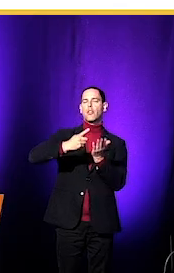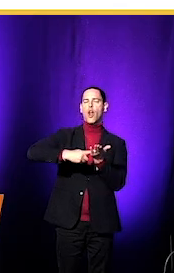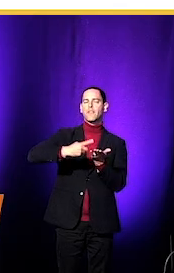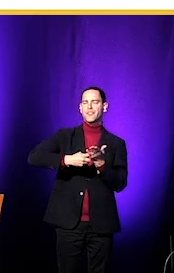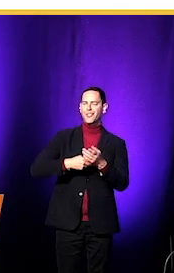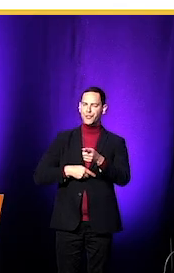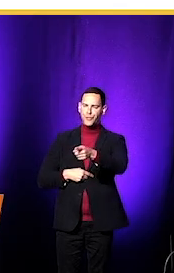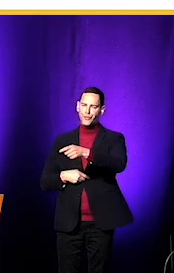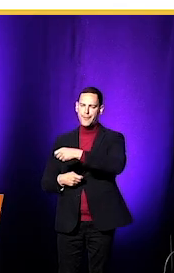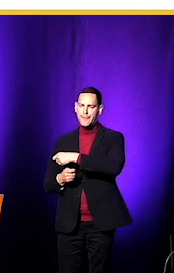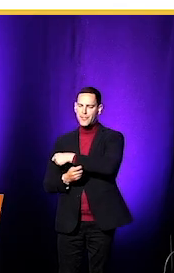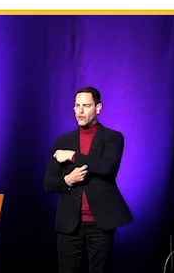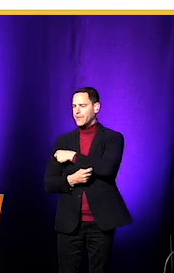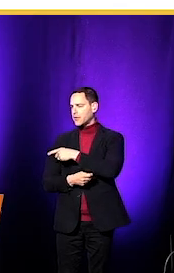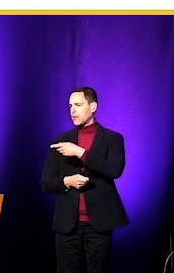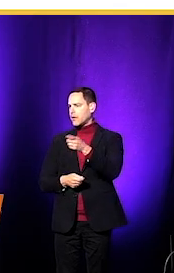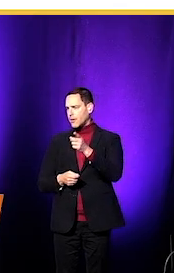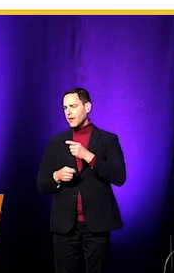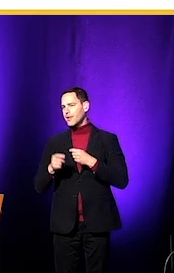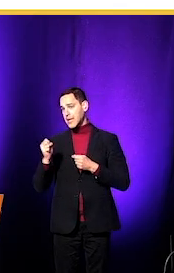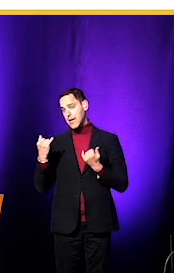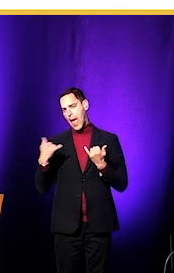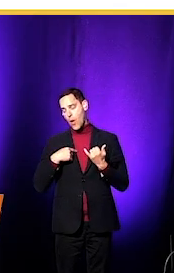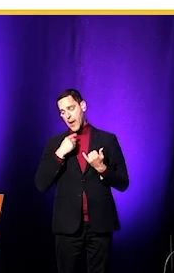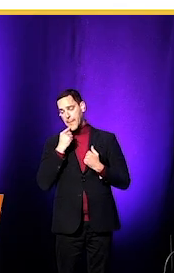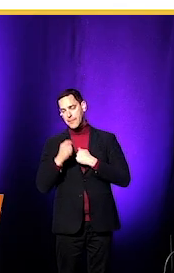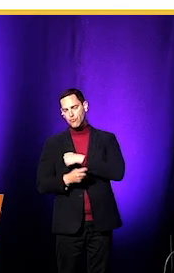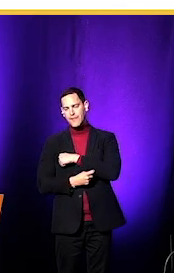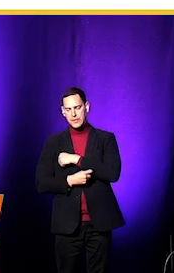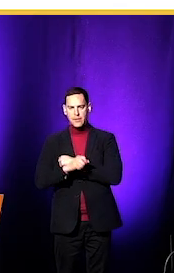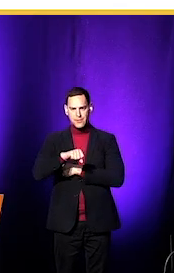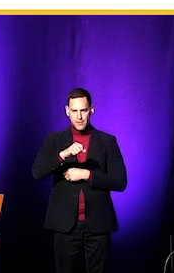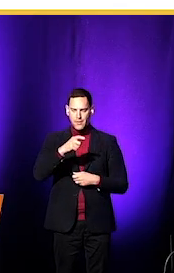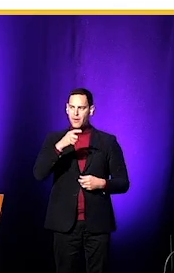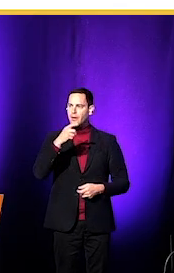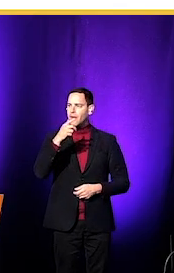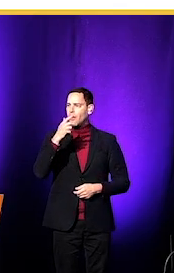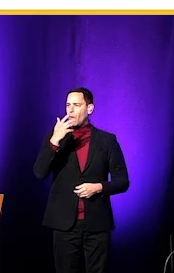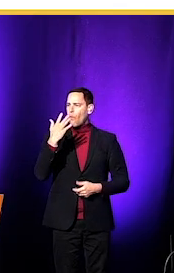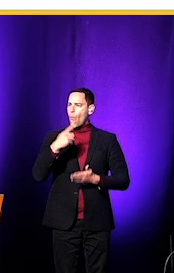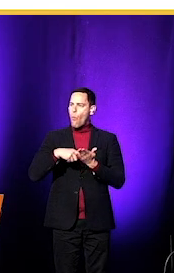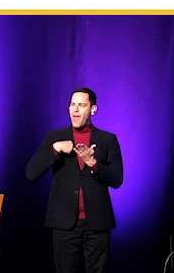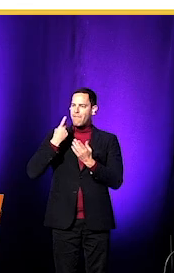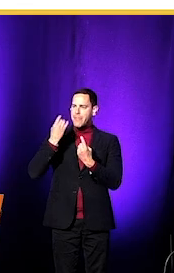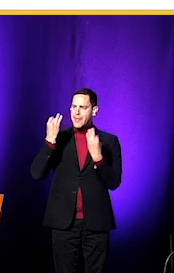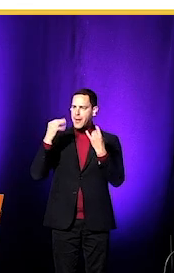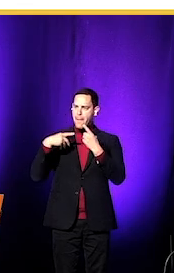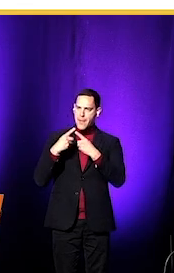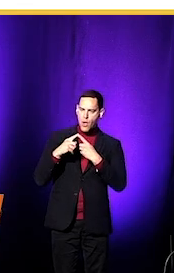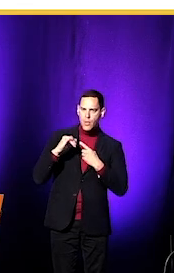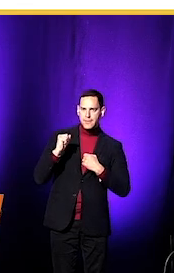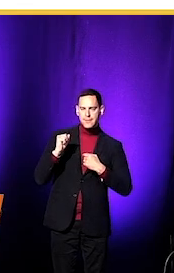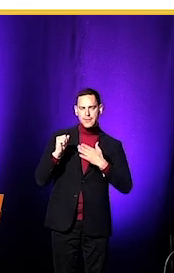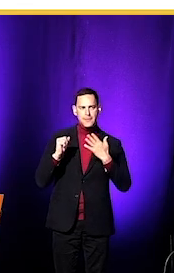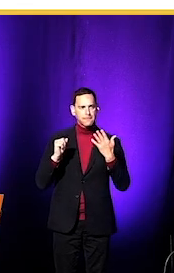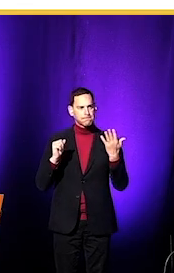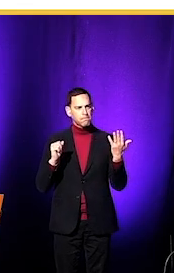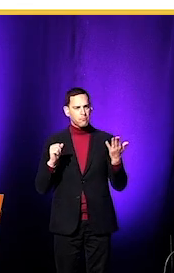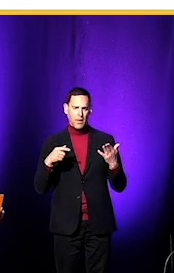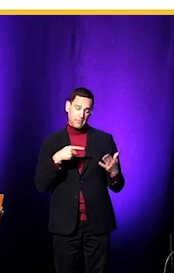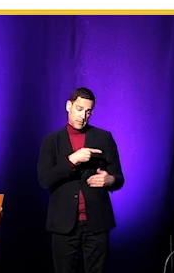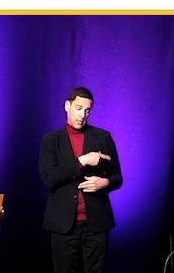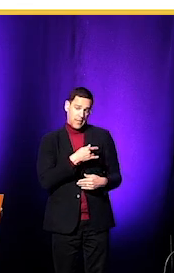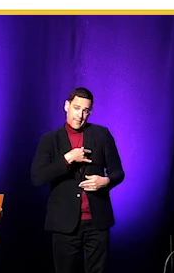Now it's mischief. What I've been thinking about is, this is sort of a Lifetime Achievement